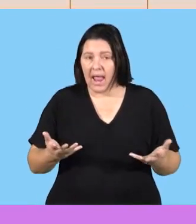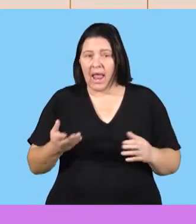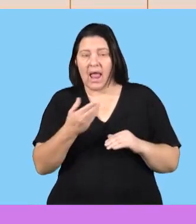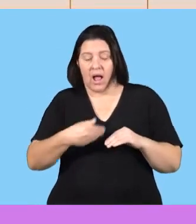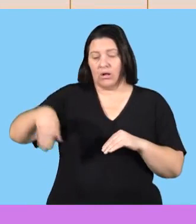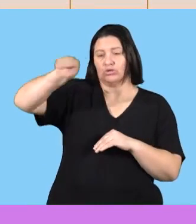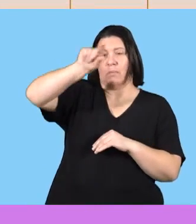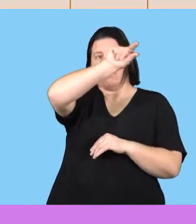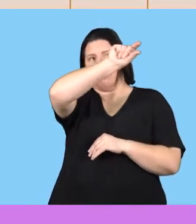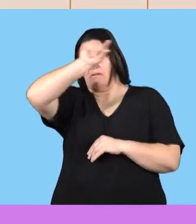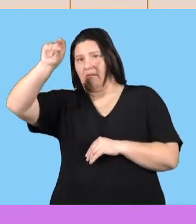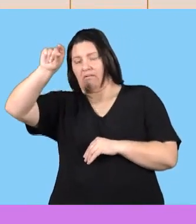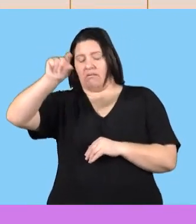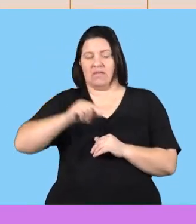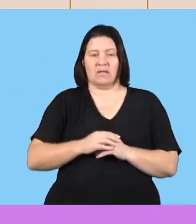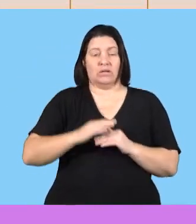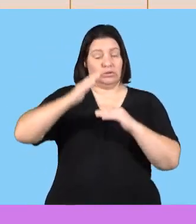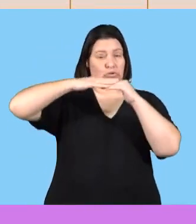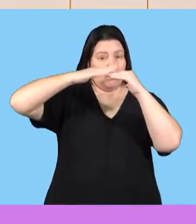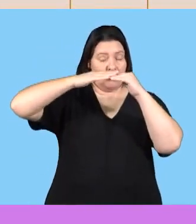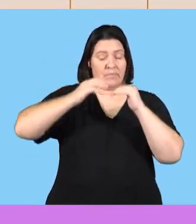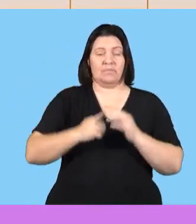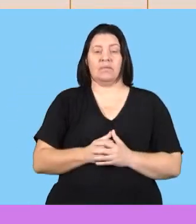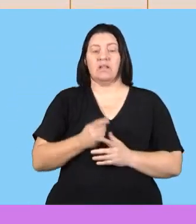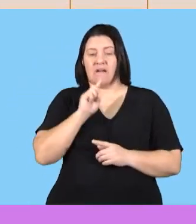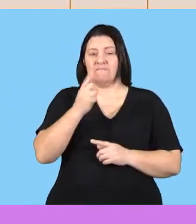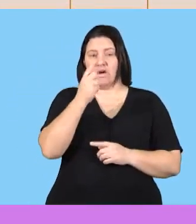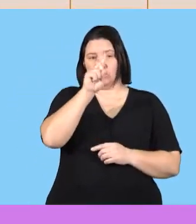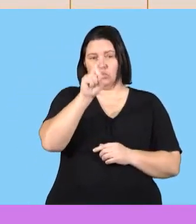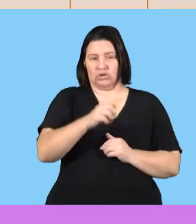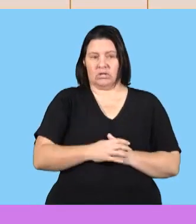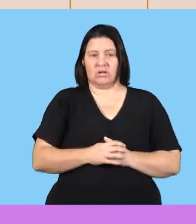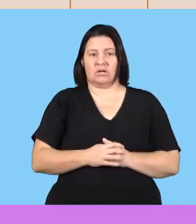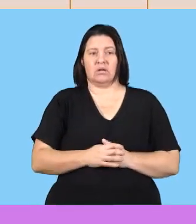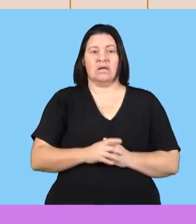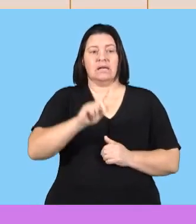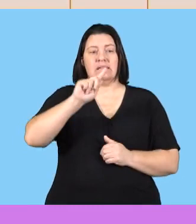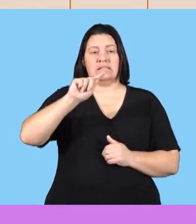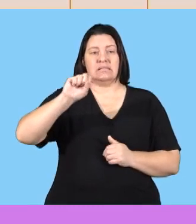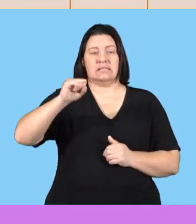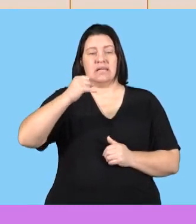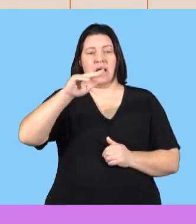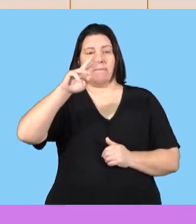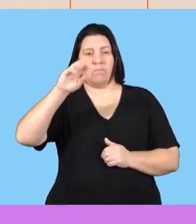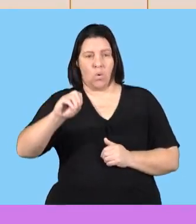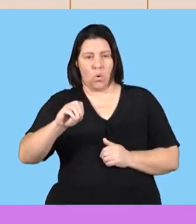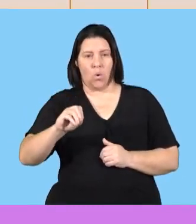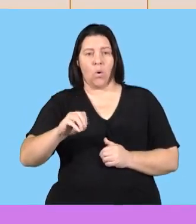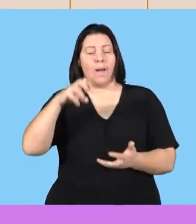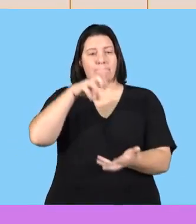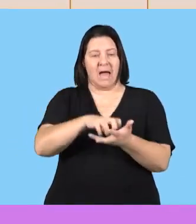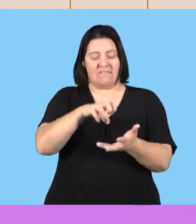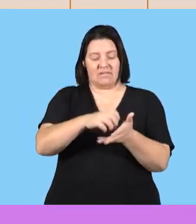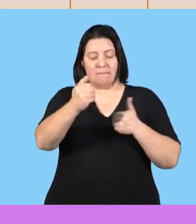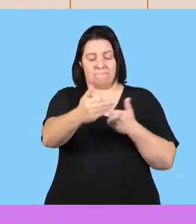the table. Let us have a look at the first question. Tsiamo bought a box of muffins,